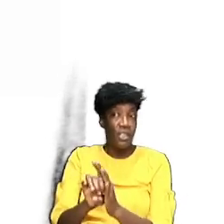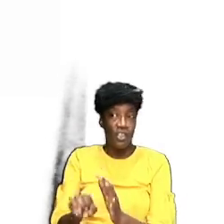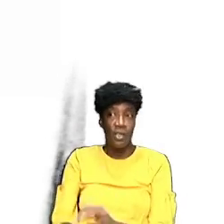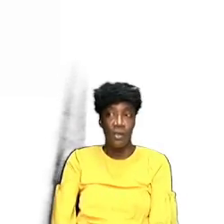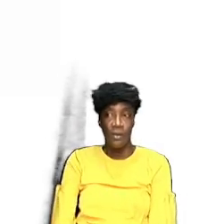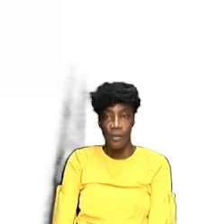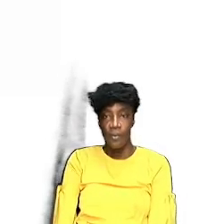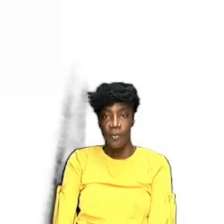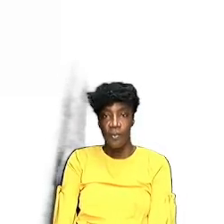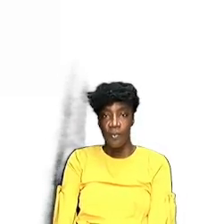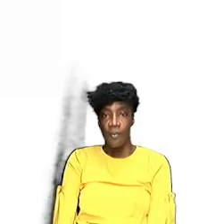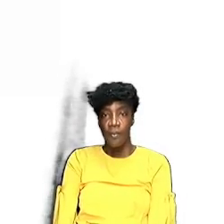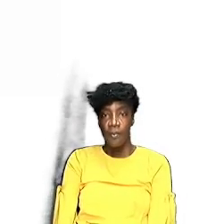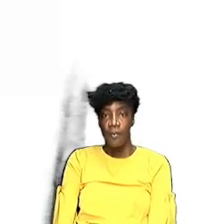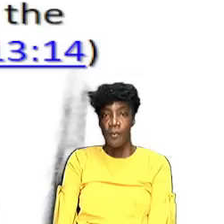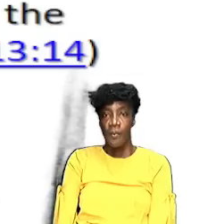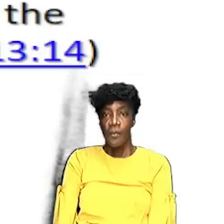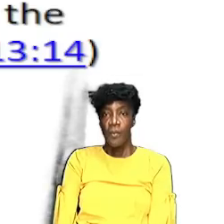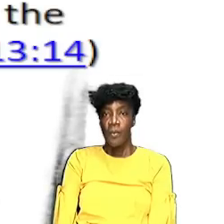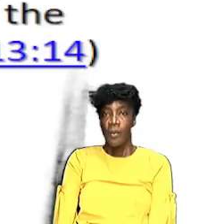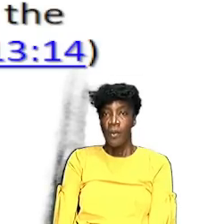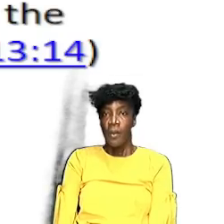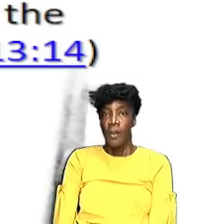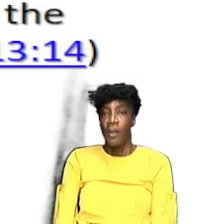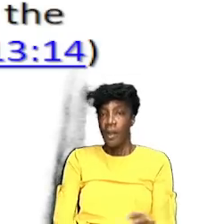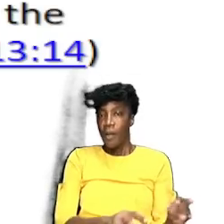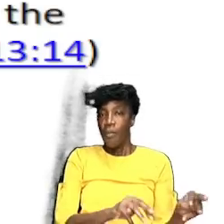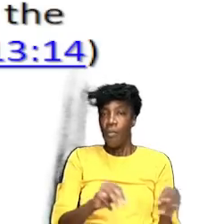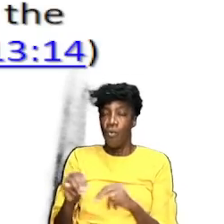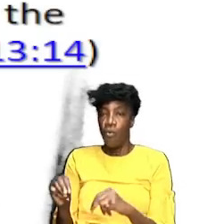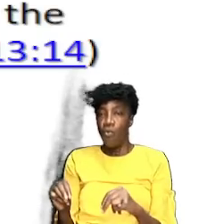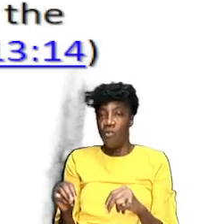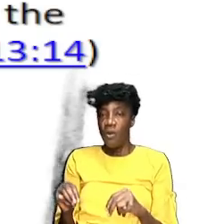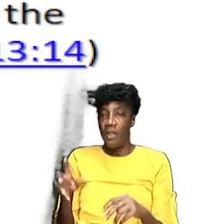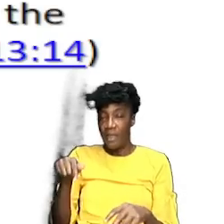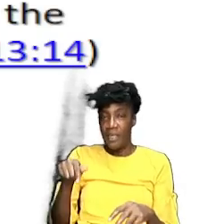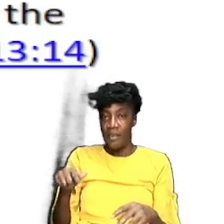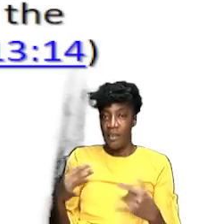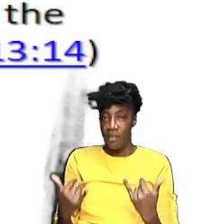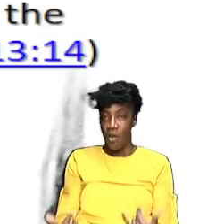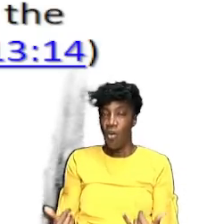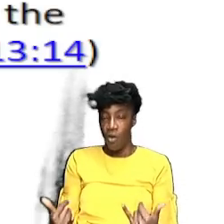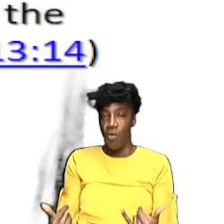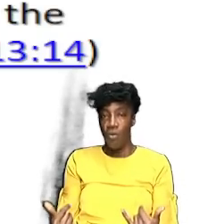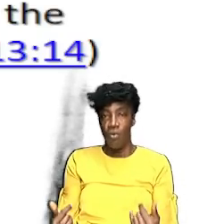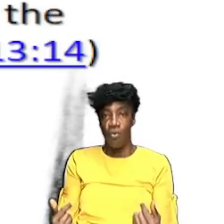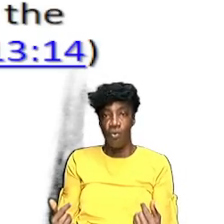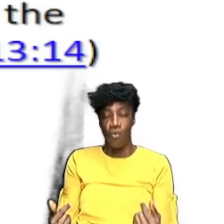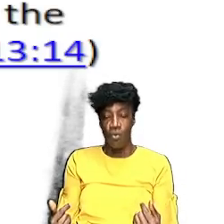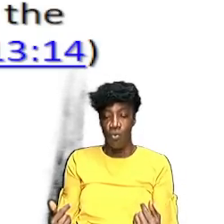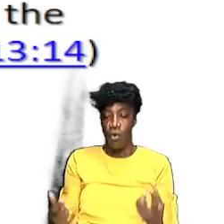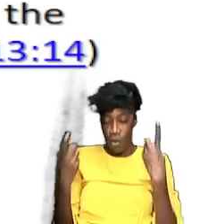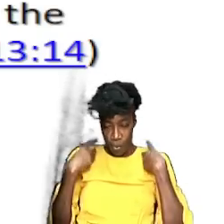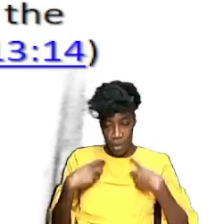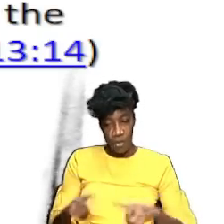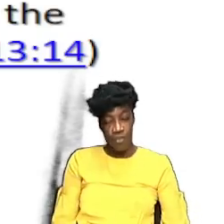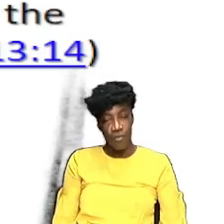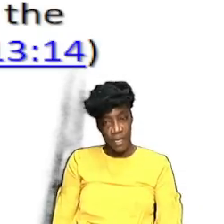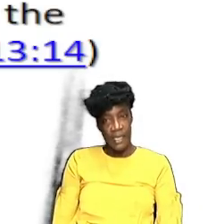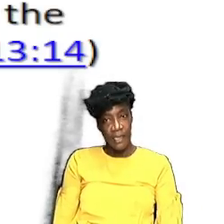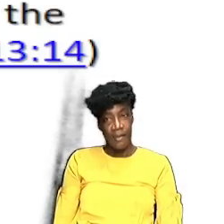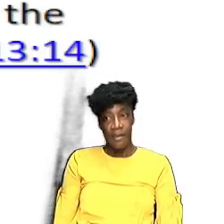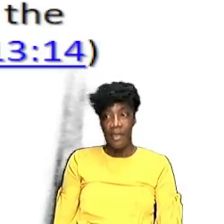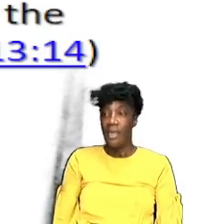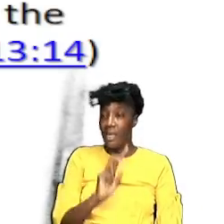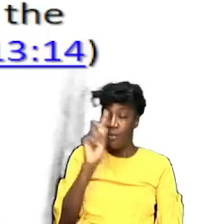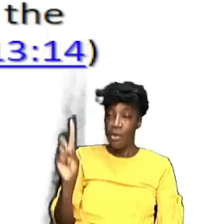were, he moved on to say, this is how we should dress. So he used figurative